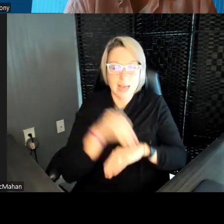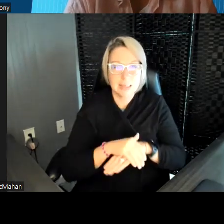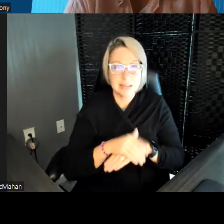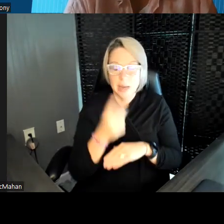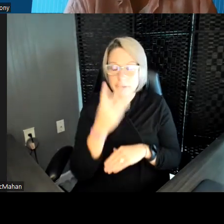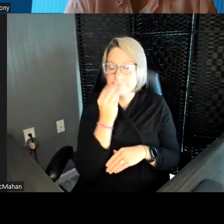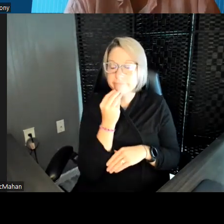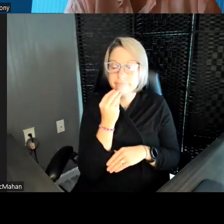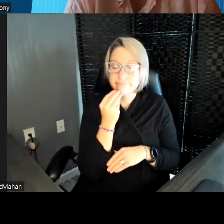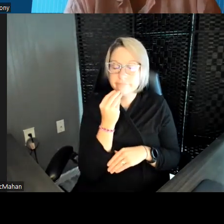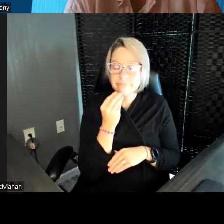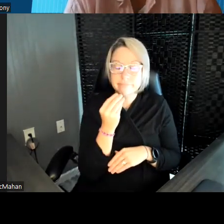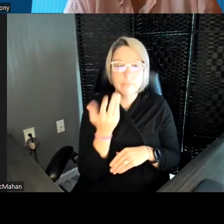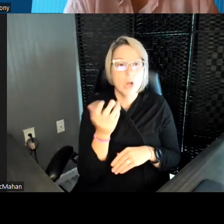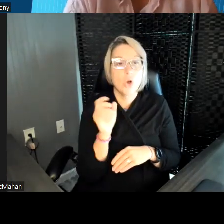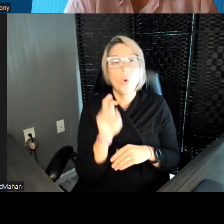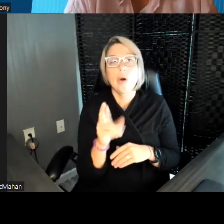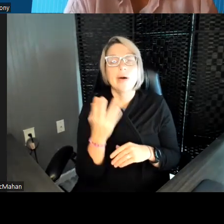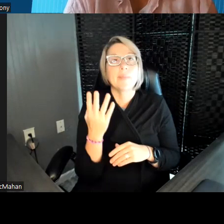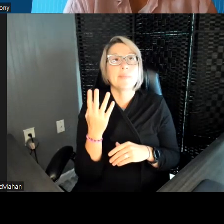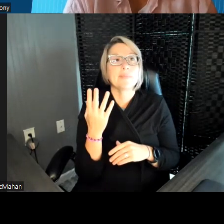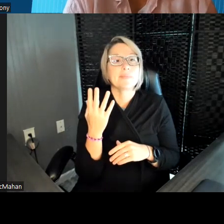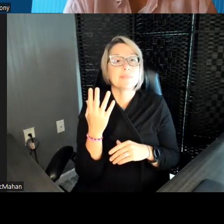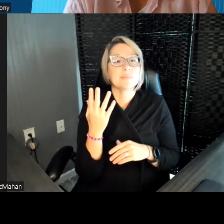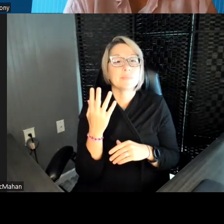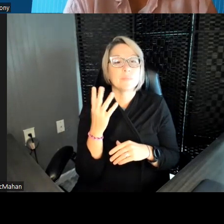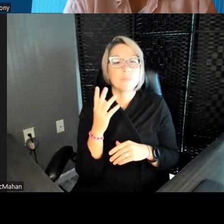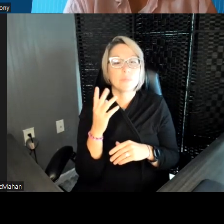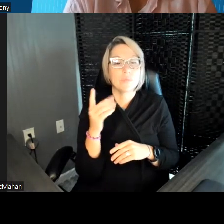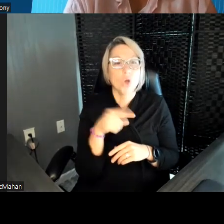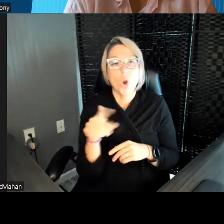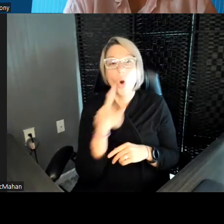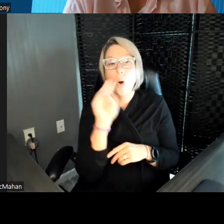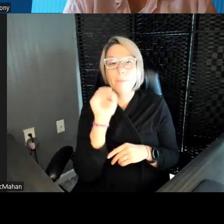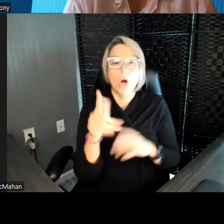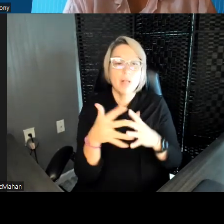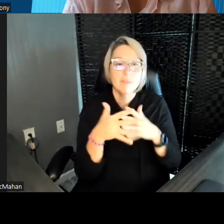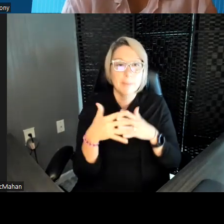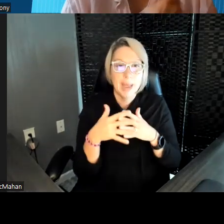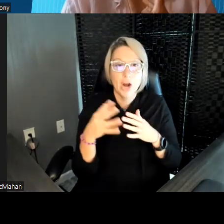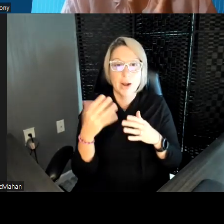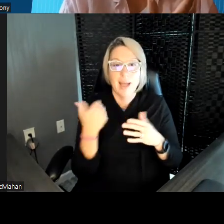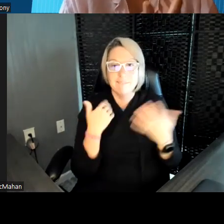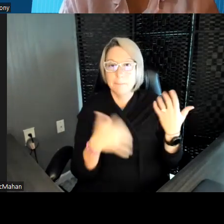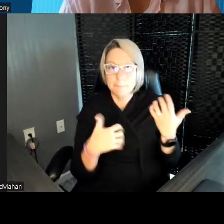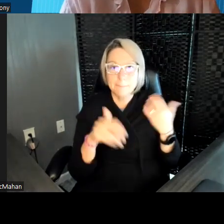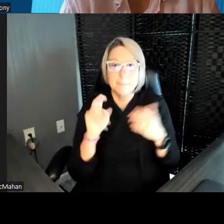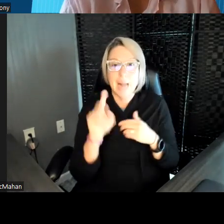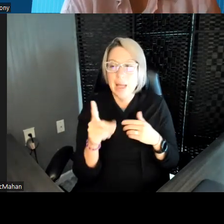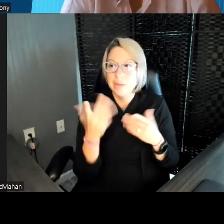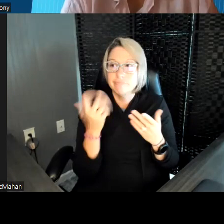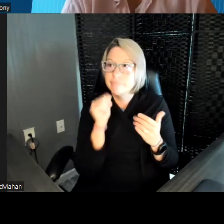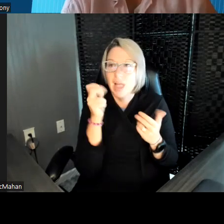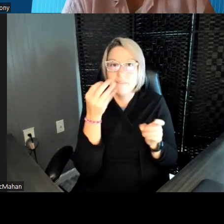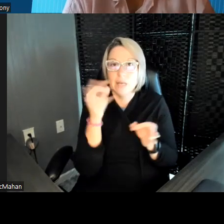it. Or we went through, the Mall of the American and they had a band playing and he didn't pay attention. These are things that you